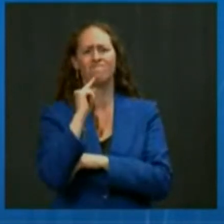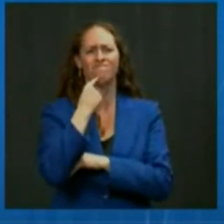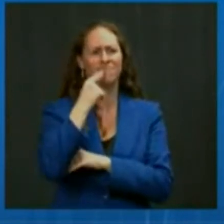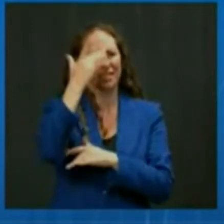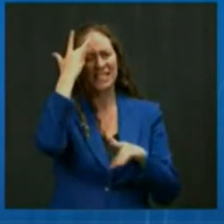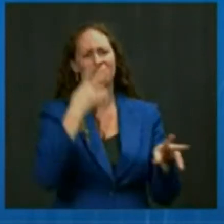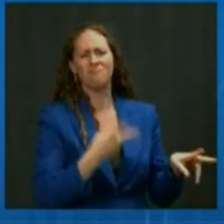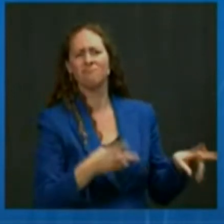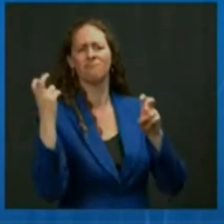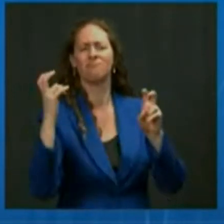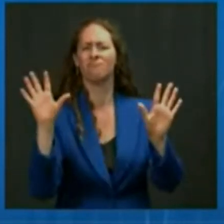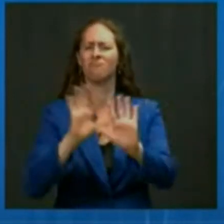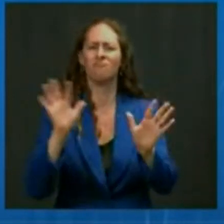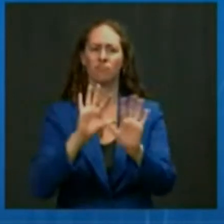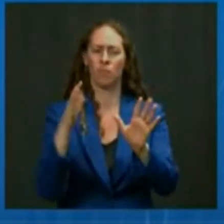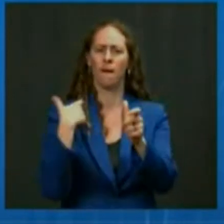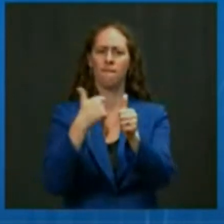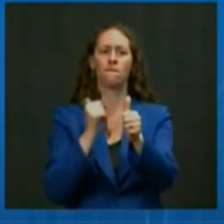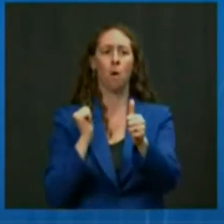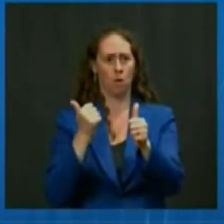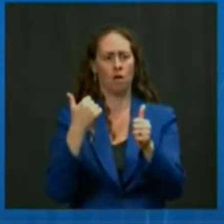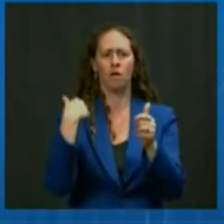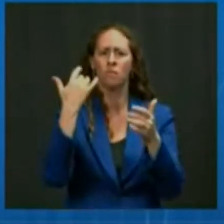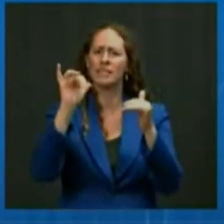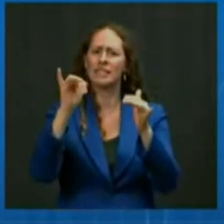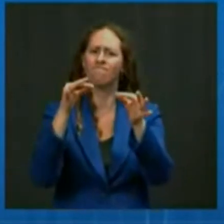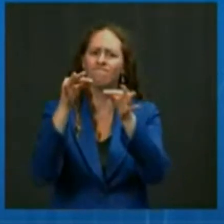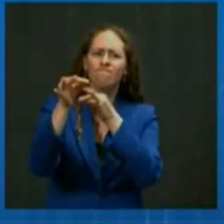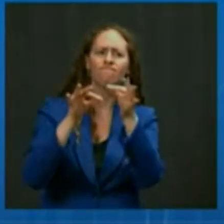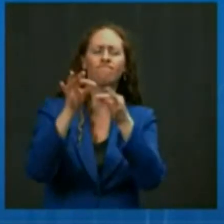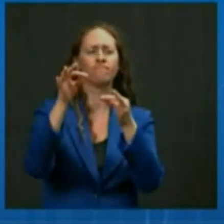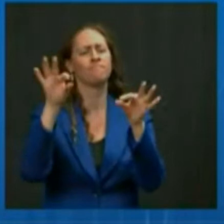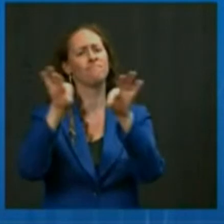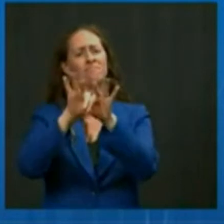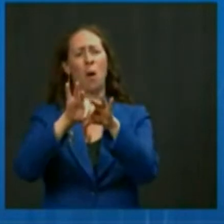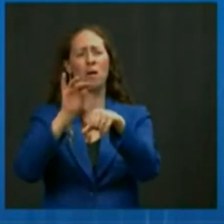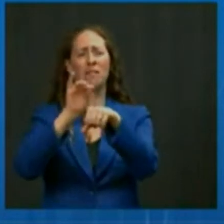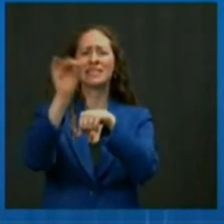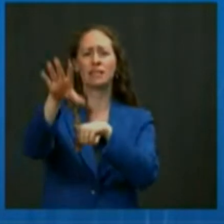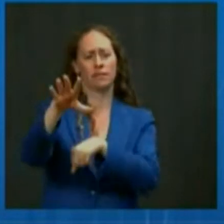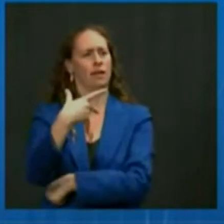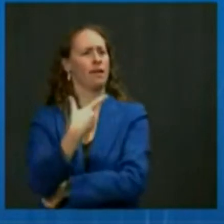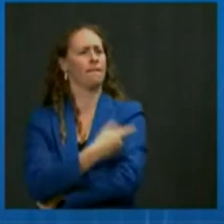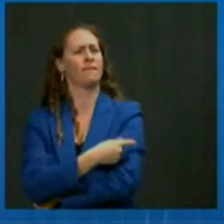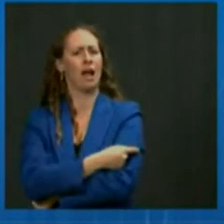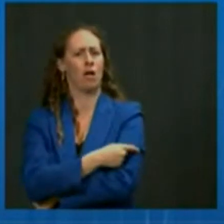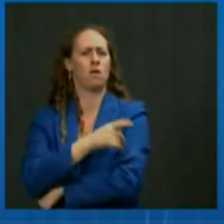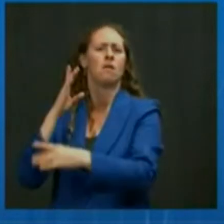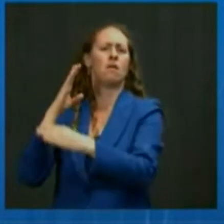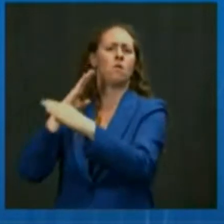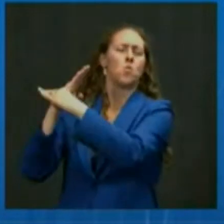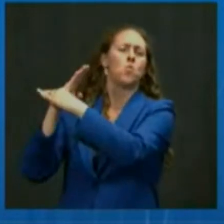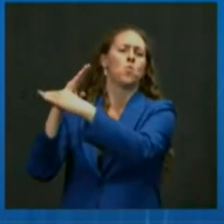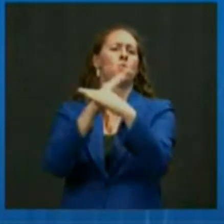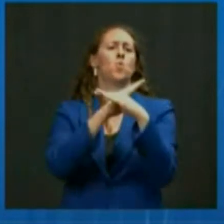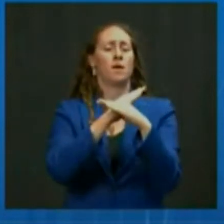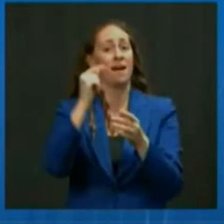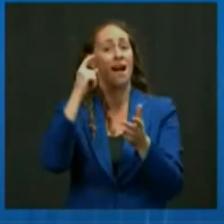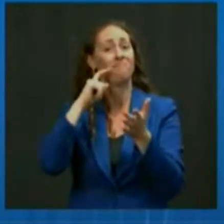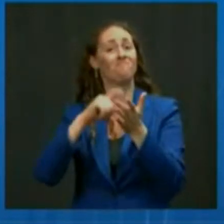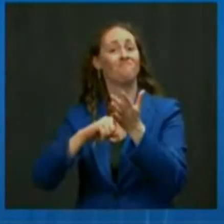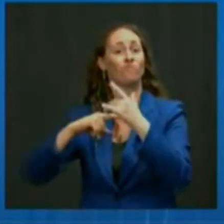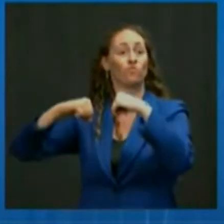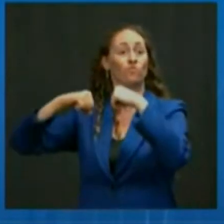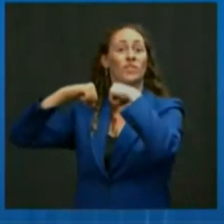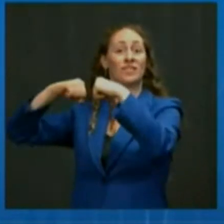effectiveness against SARS-CoV-2 infection is waning. And even though our vaccines are currently working well to